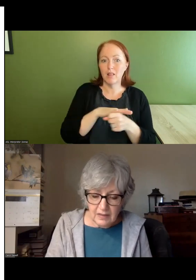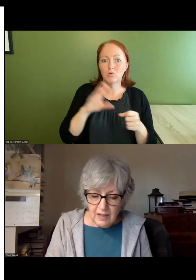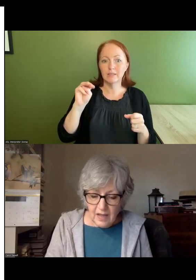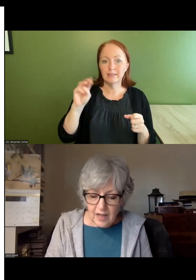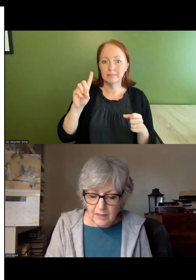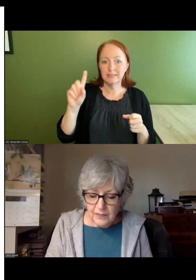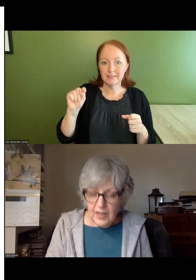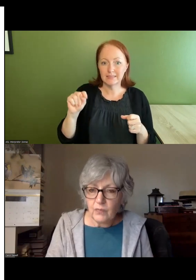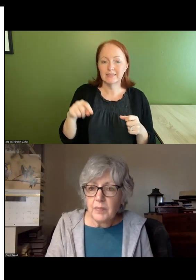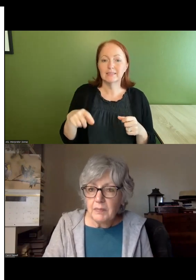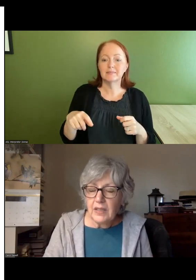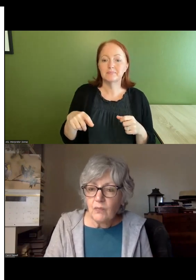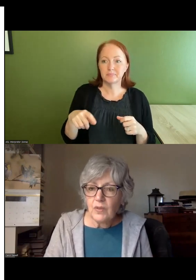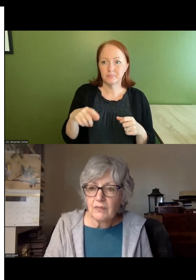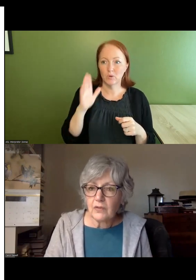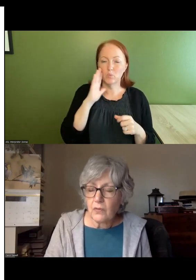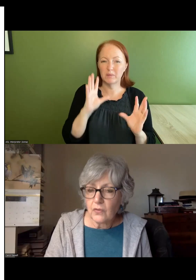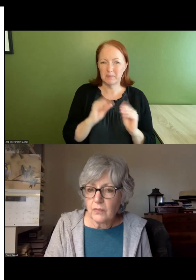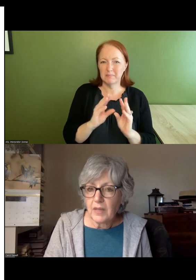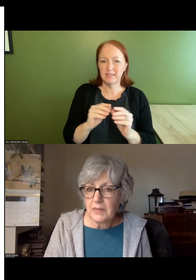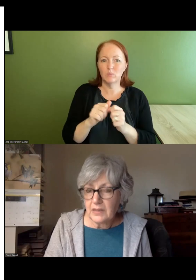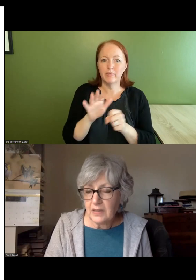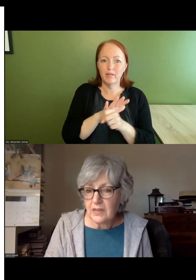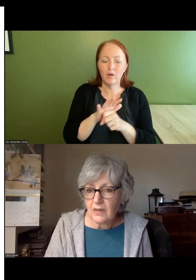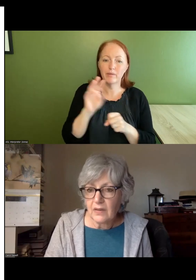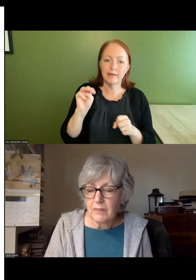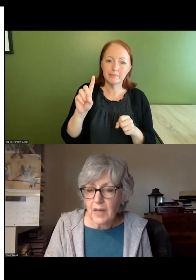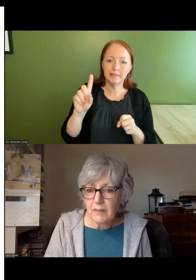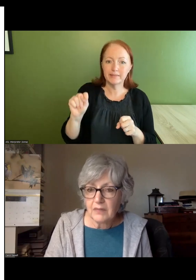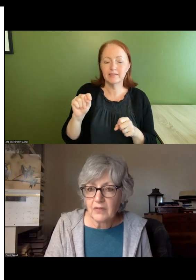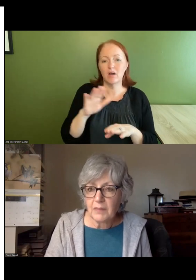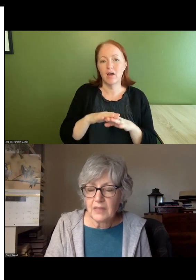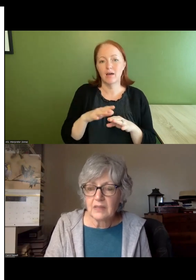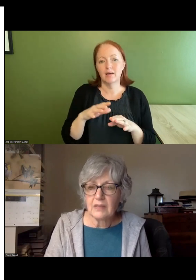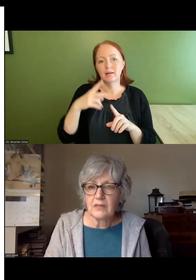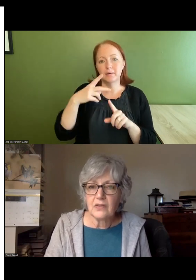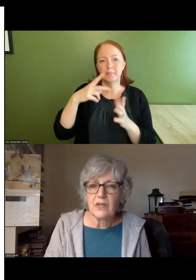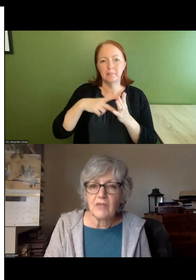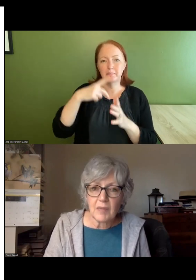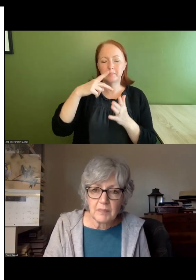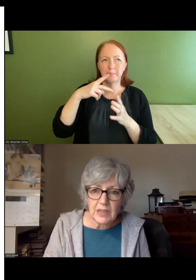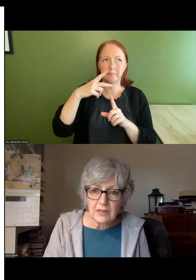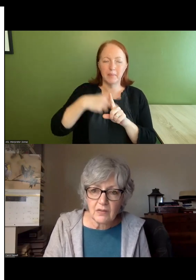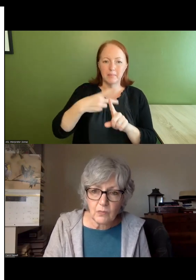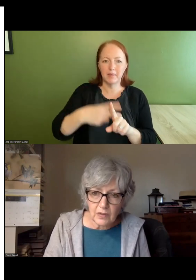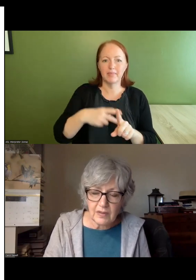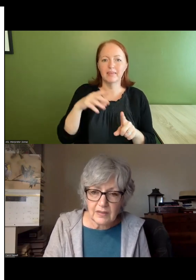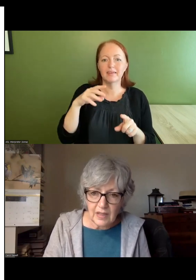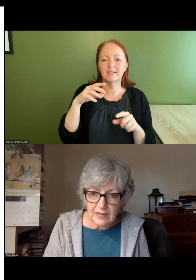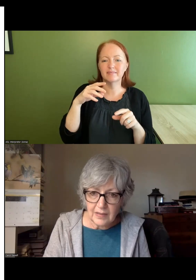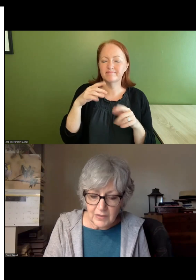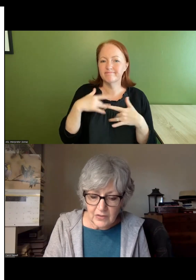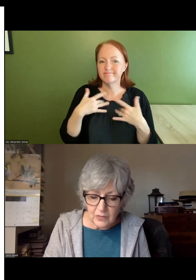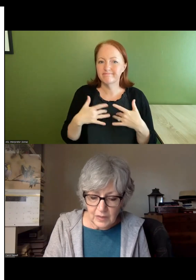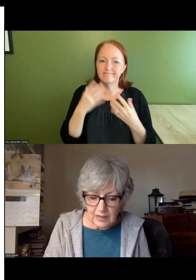MDTs. And we'll be meeting with local MDTs on a bi-monthly basis to give them updates on the work that